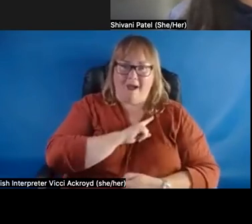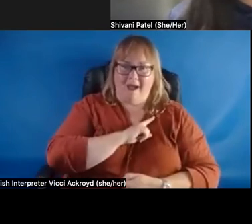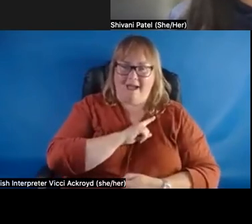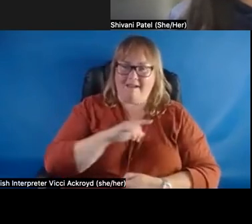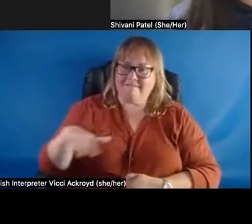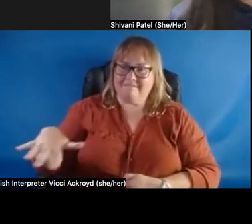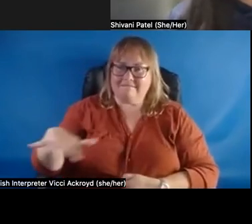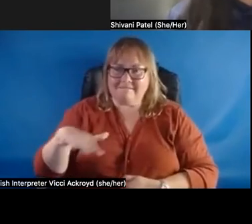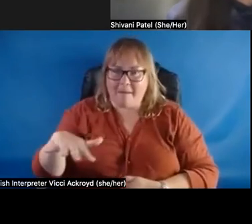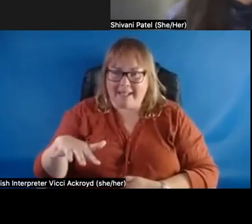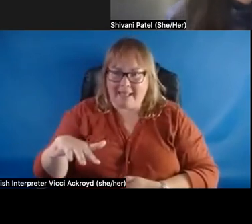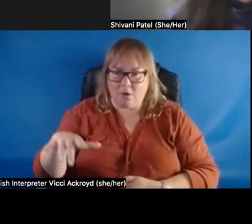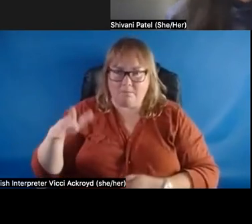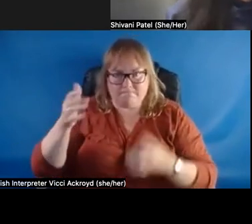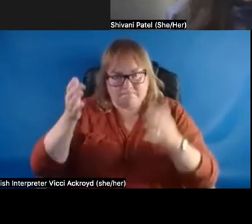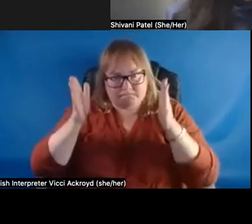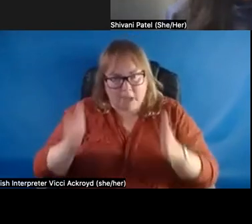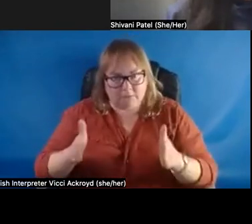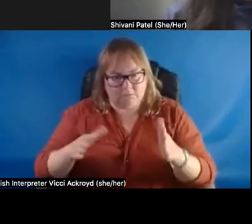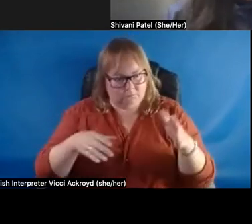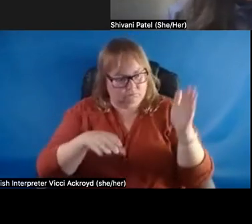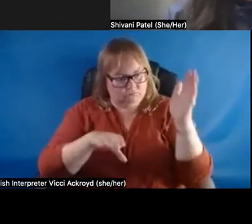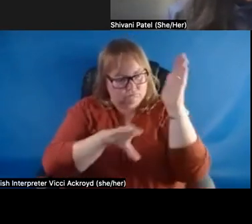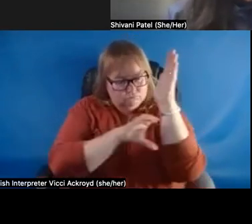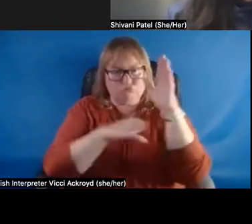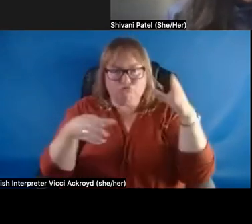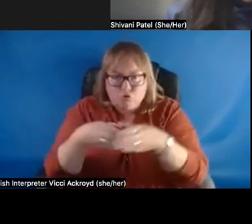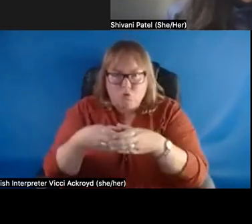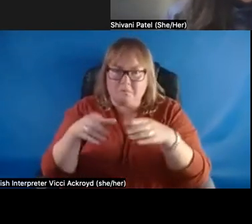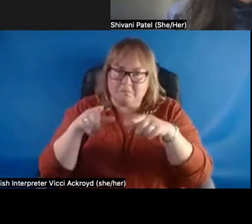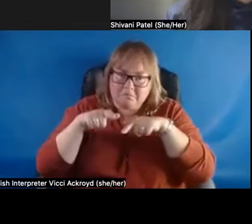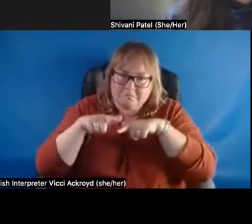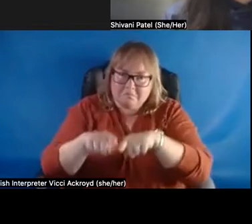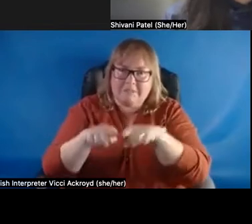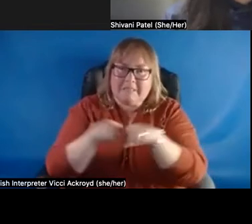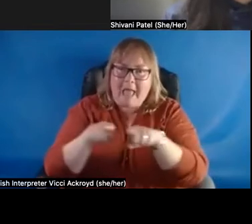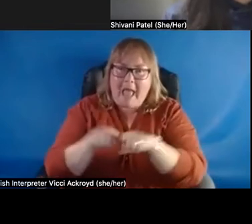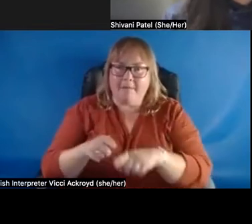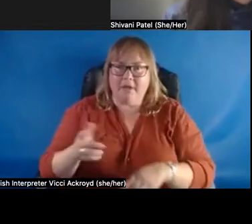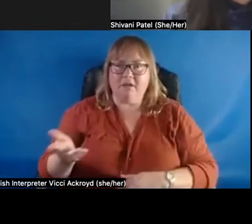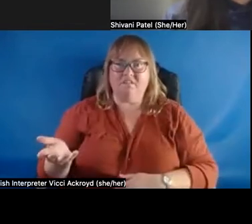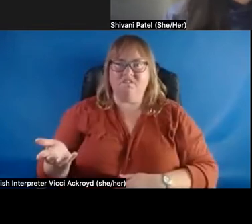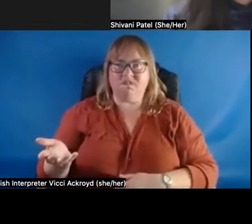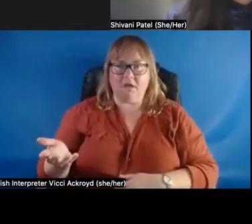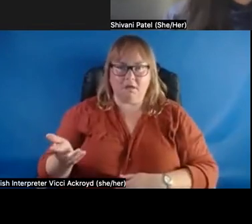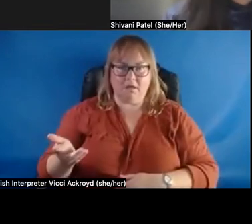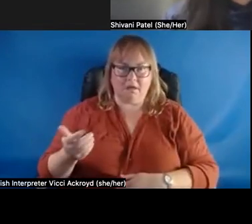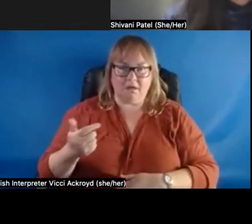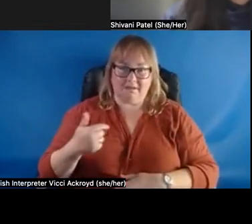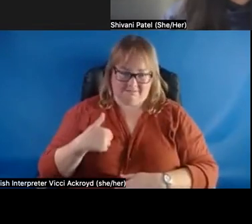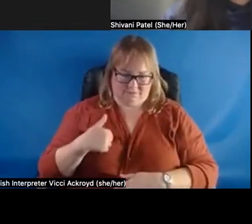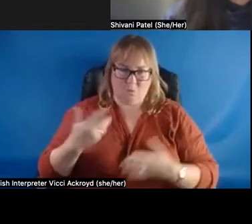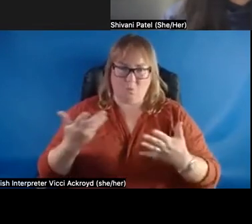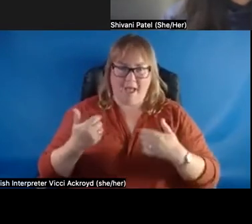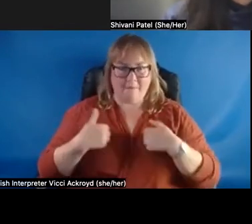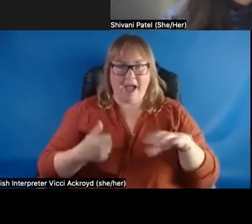choose my own happiness? Because if you marry someone for the sake of somebody else, are you really happy? Like, you've got to live with that decision, you know what I